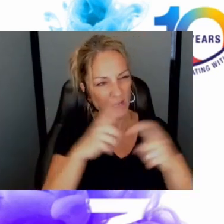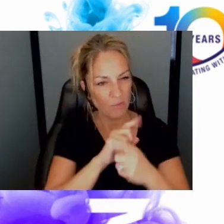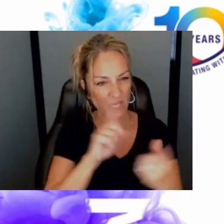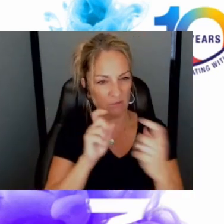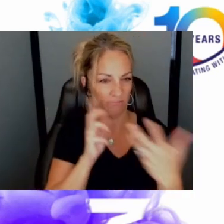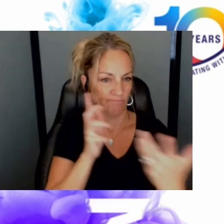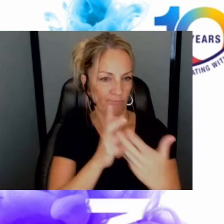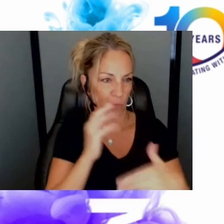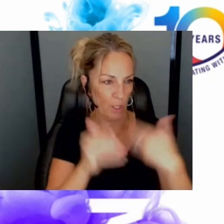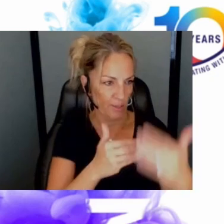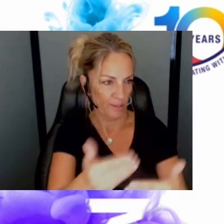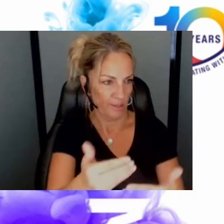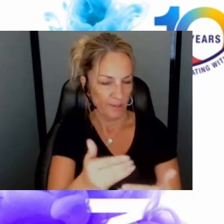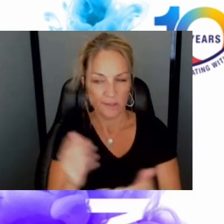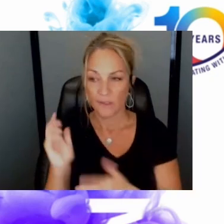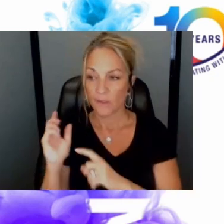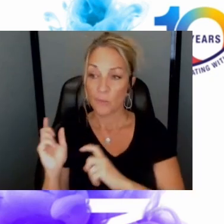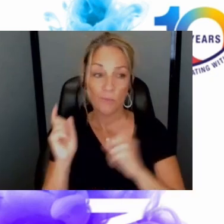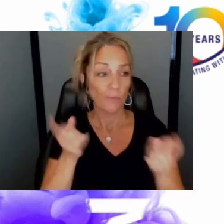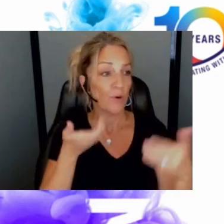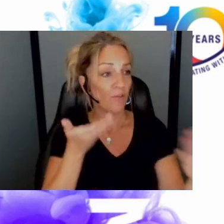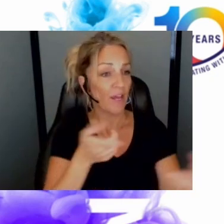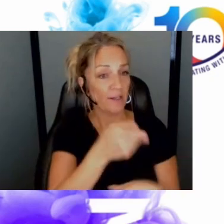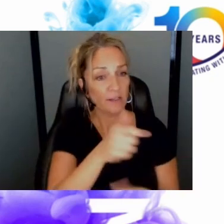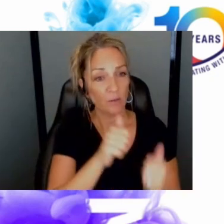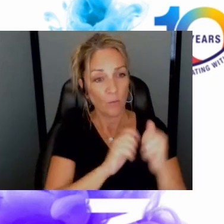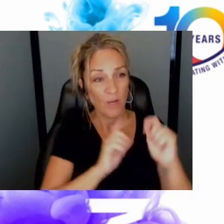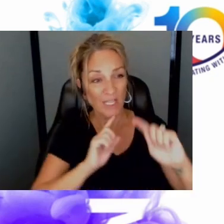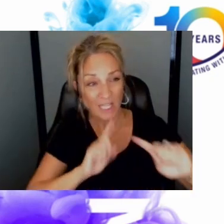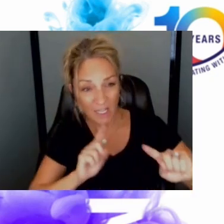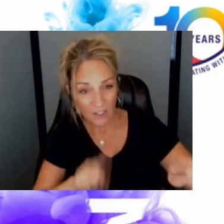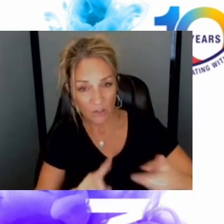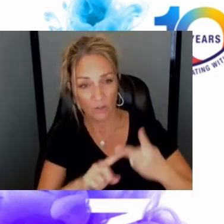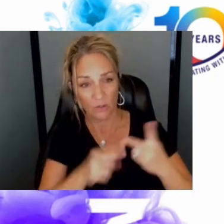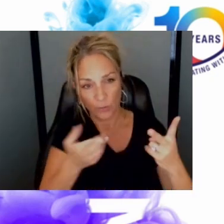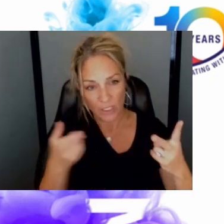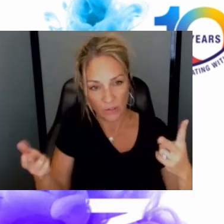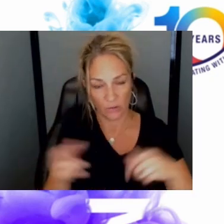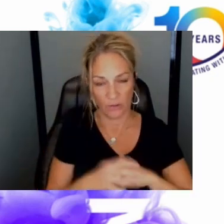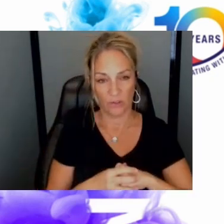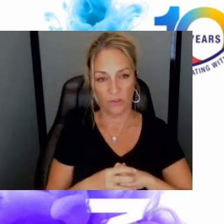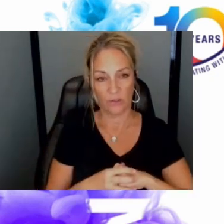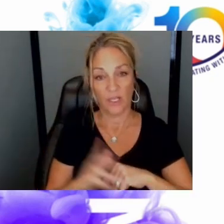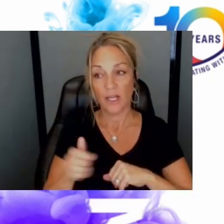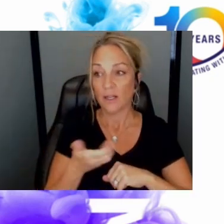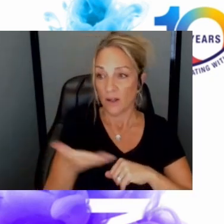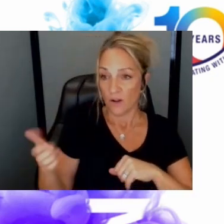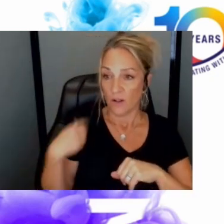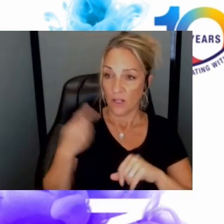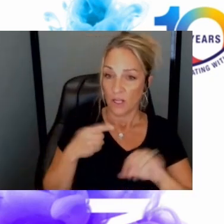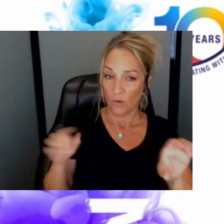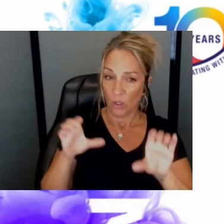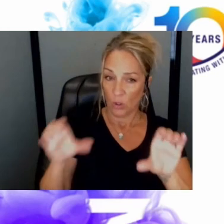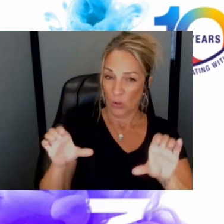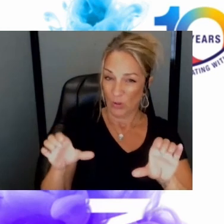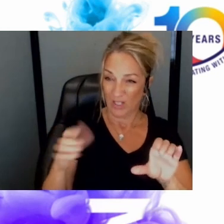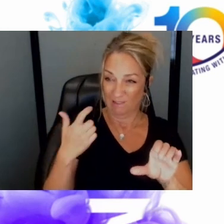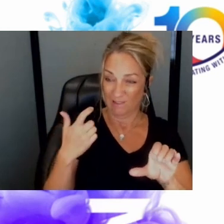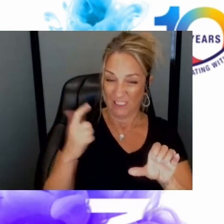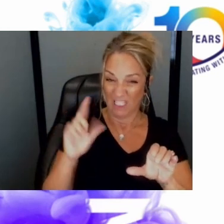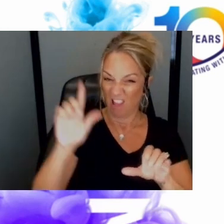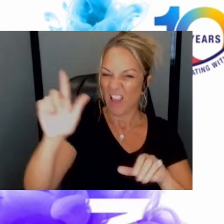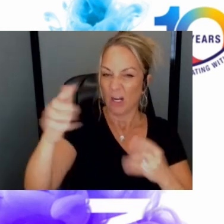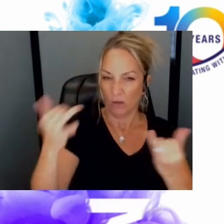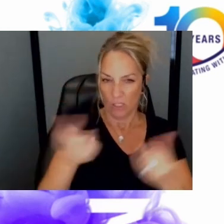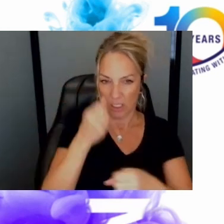provide them with answers and resources. Another thing that we are doing later this year is we are partnering